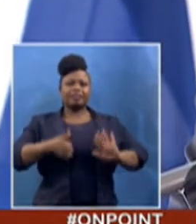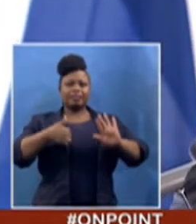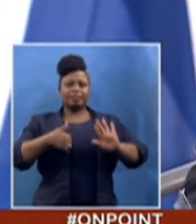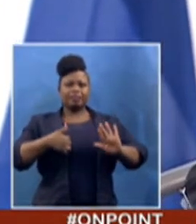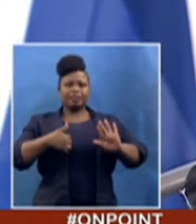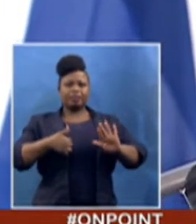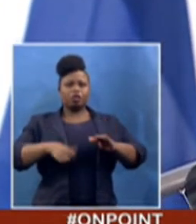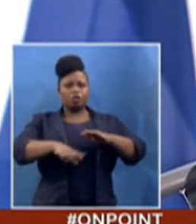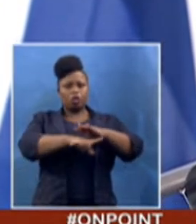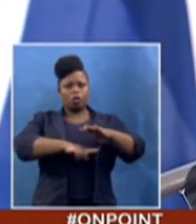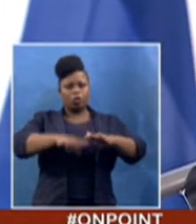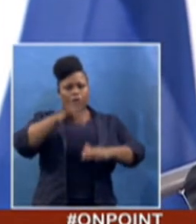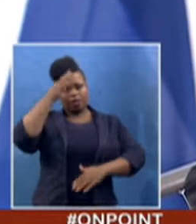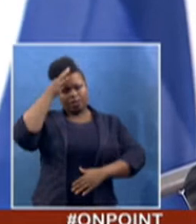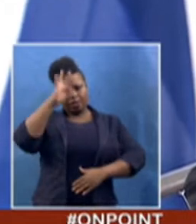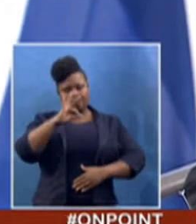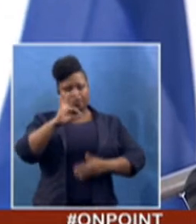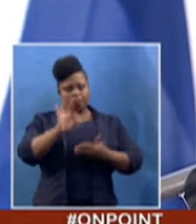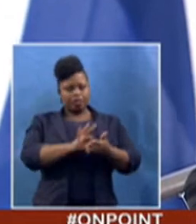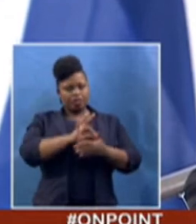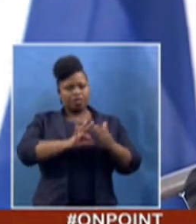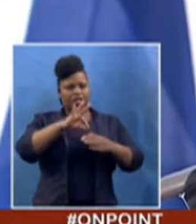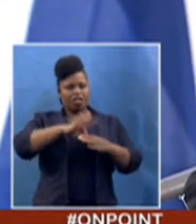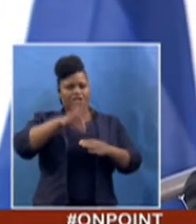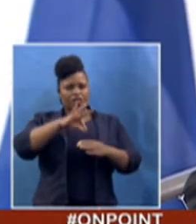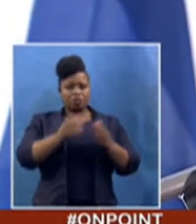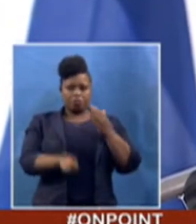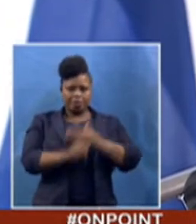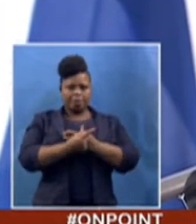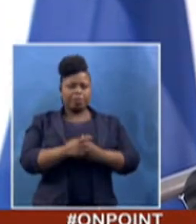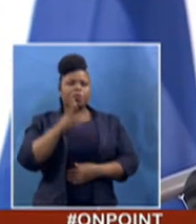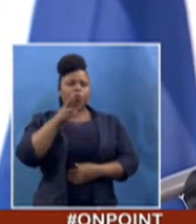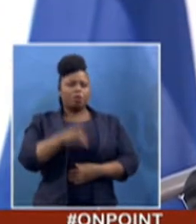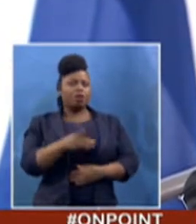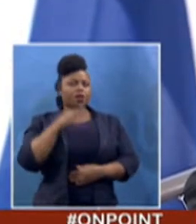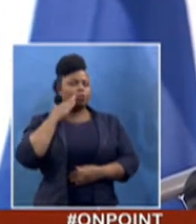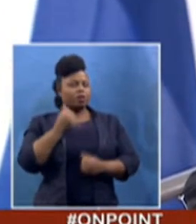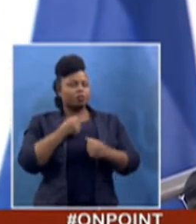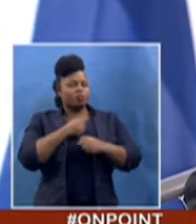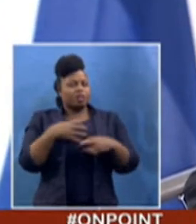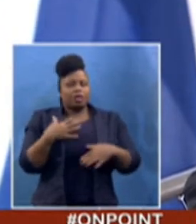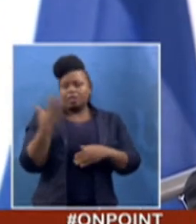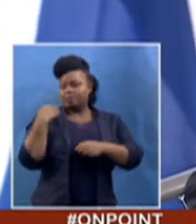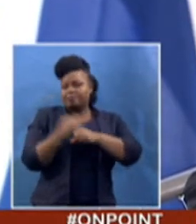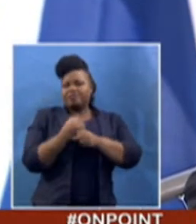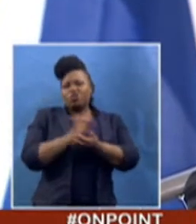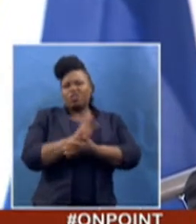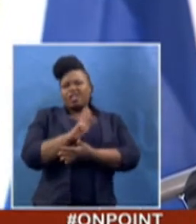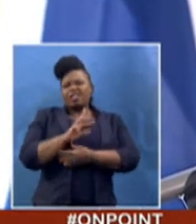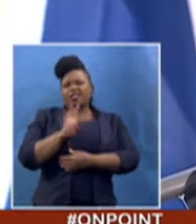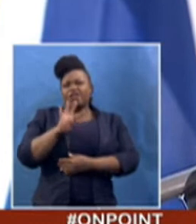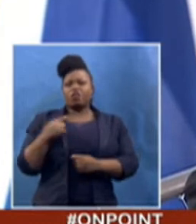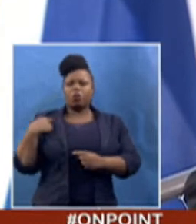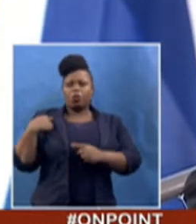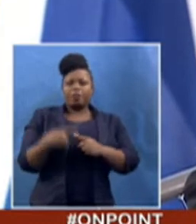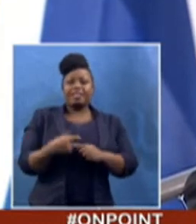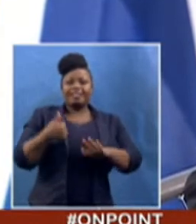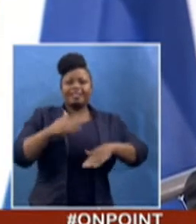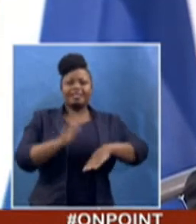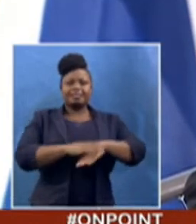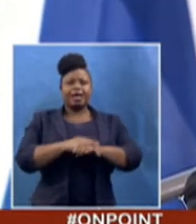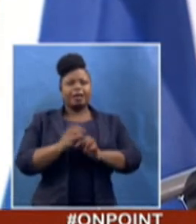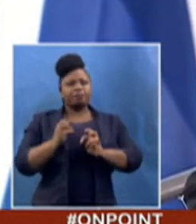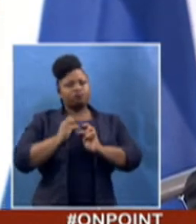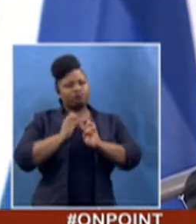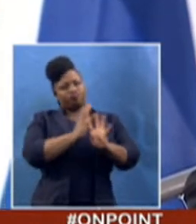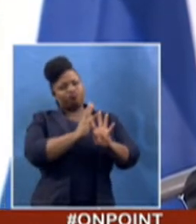local government elections since the advent of democracy. We will be going to the